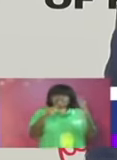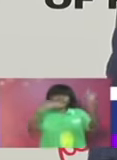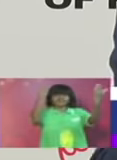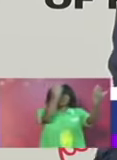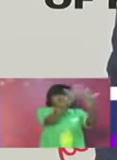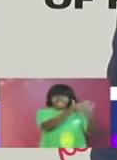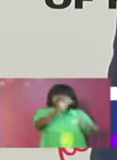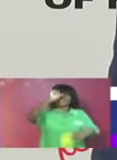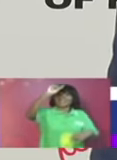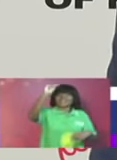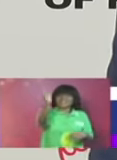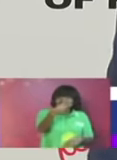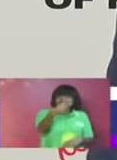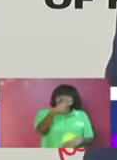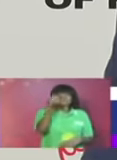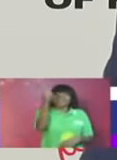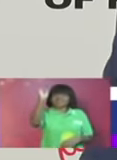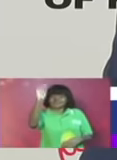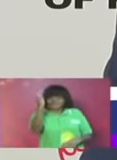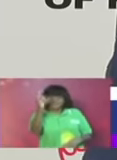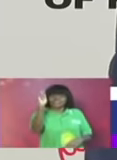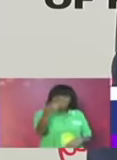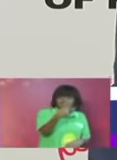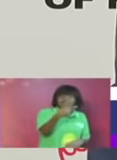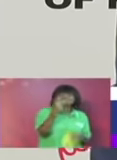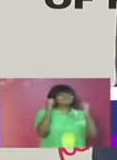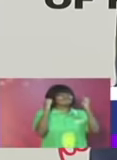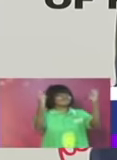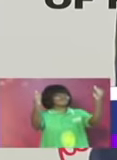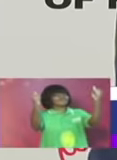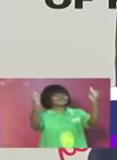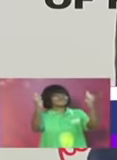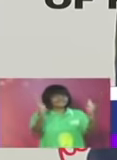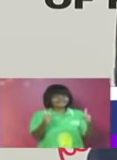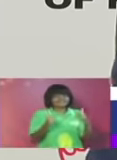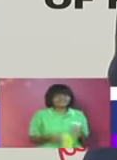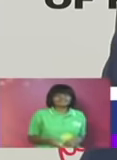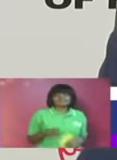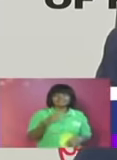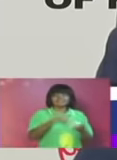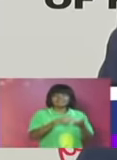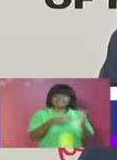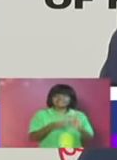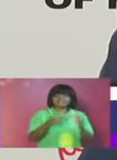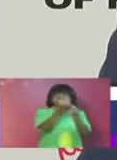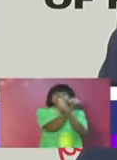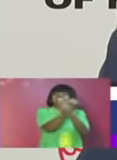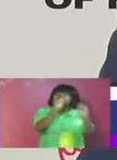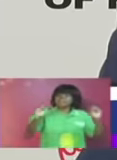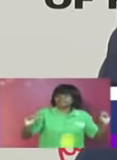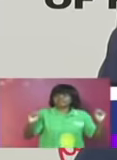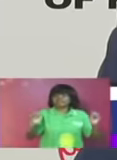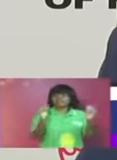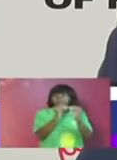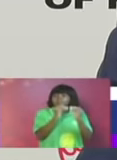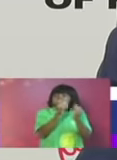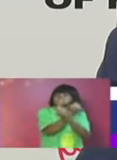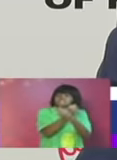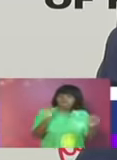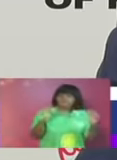15,000, it means that it is safer to open on Monday 16th. So